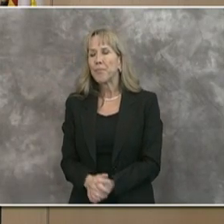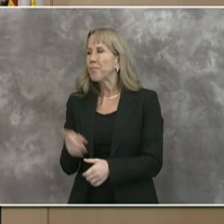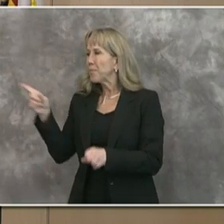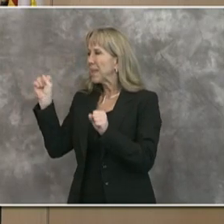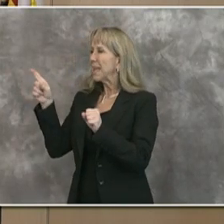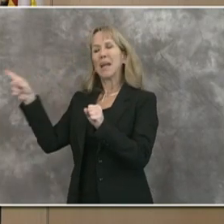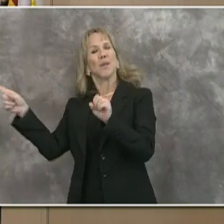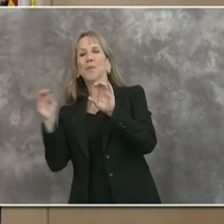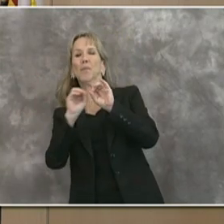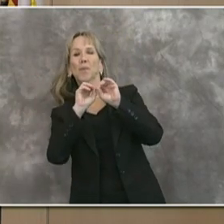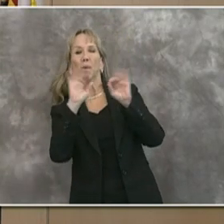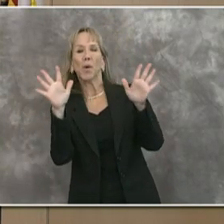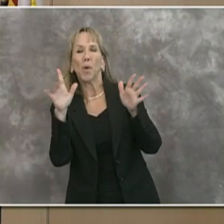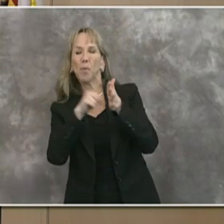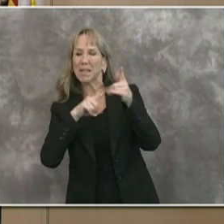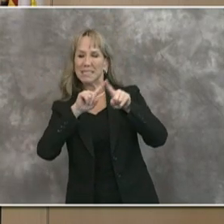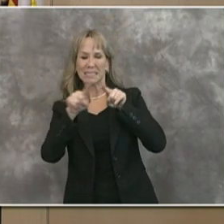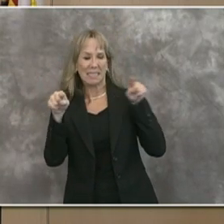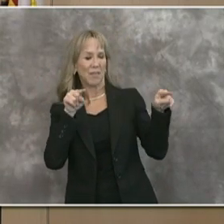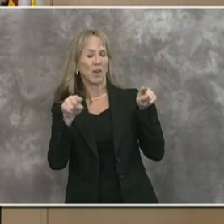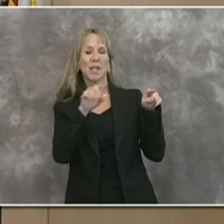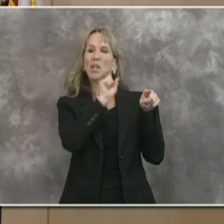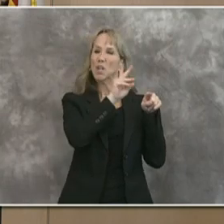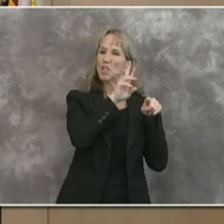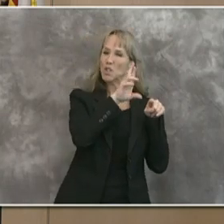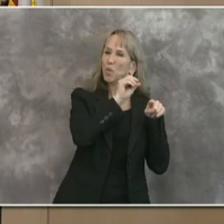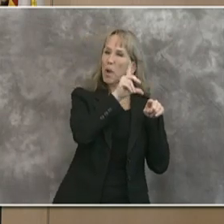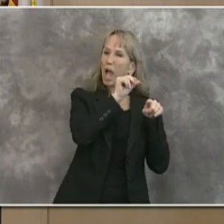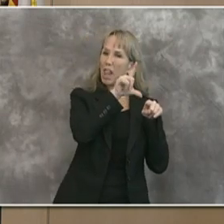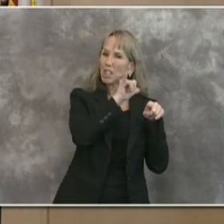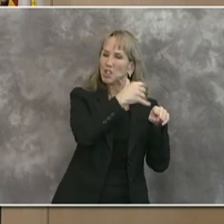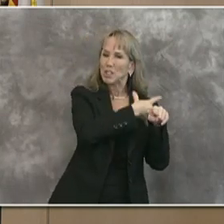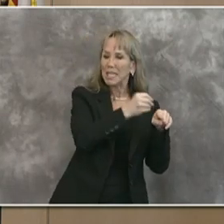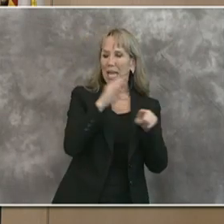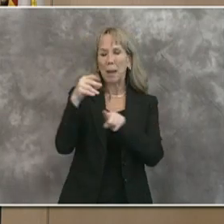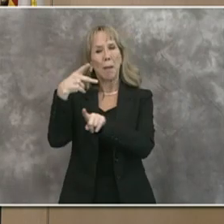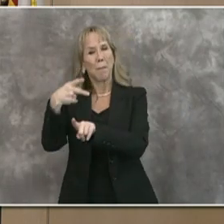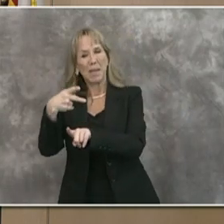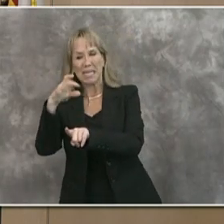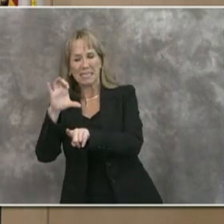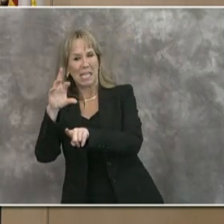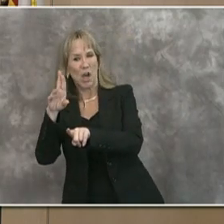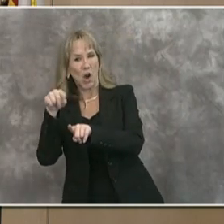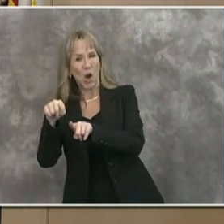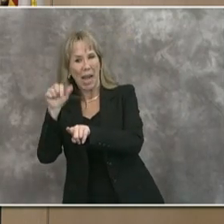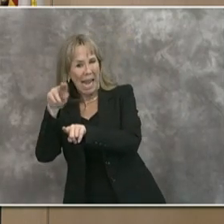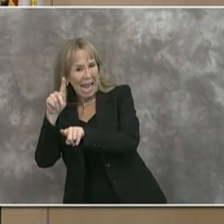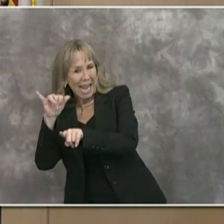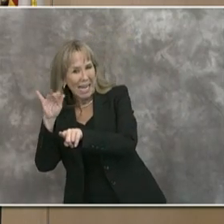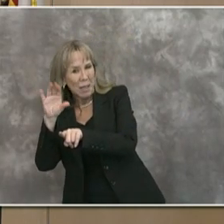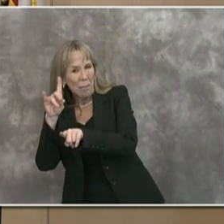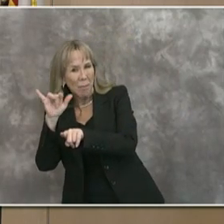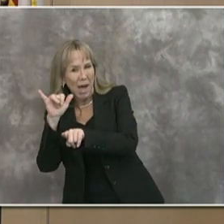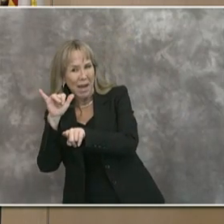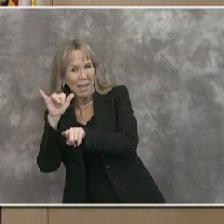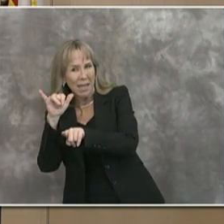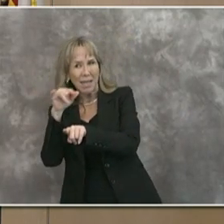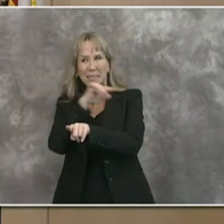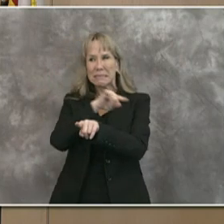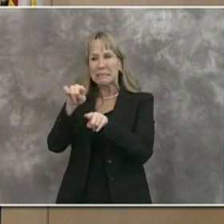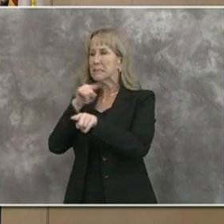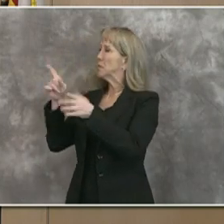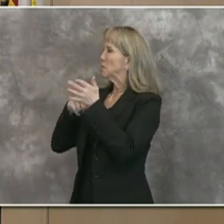clarify serology versus PCR? Is serology you're positive or not, and PCR is antibody? I'm not following